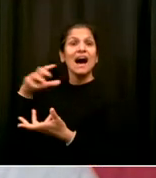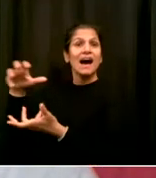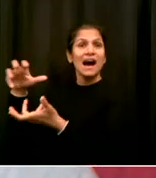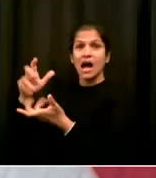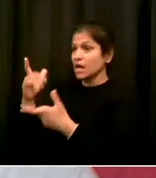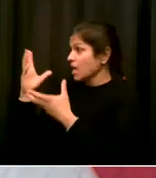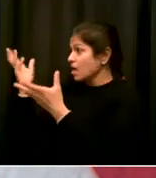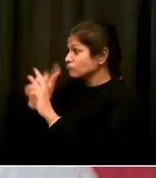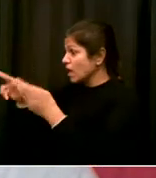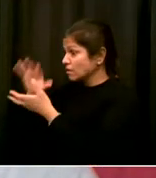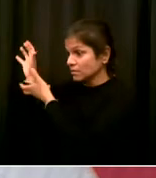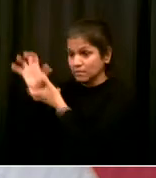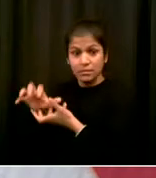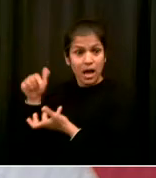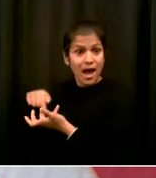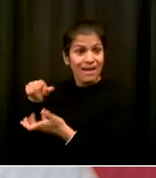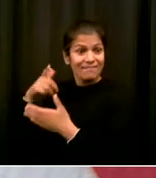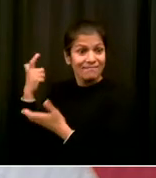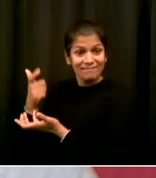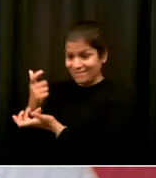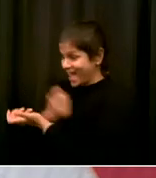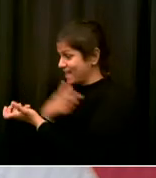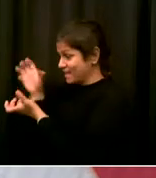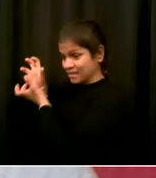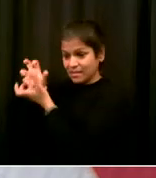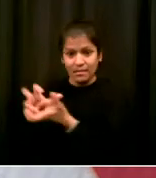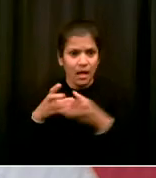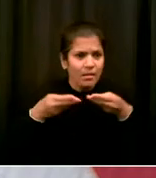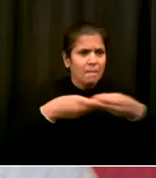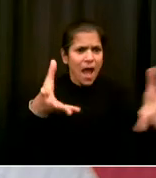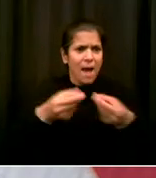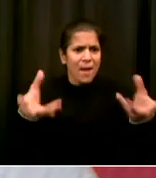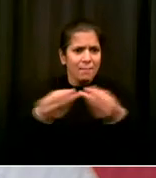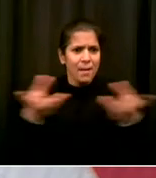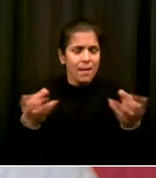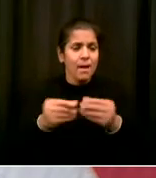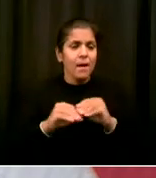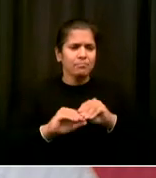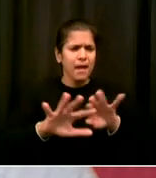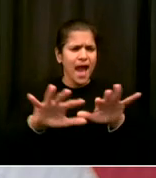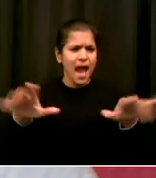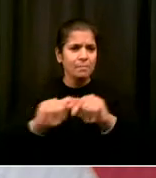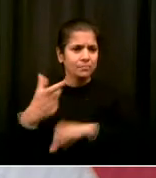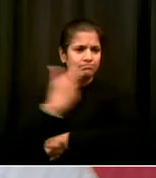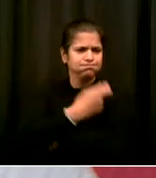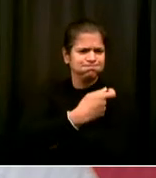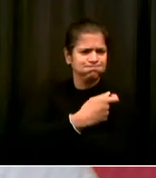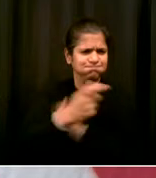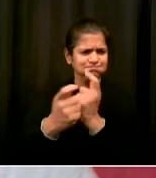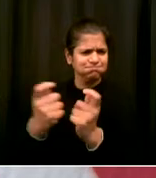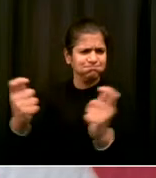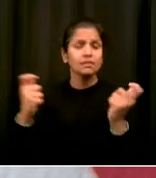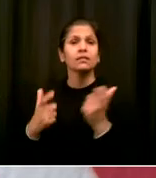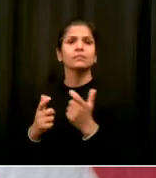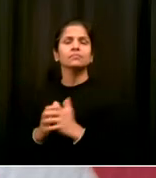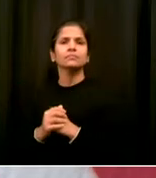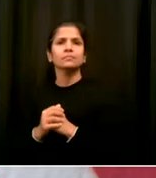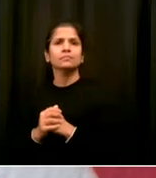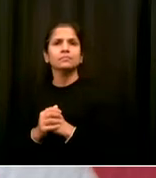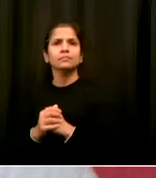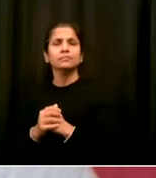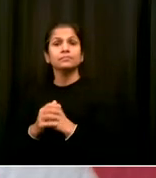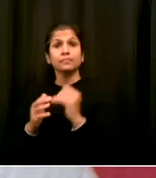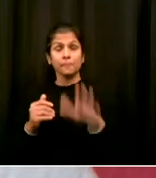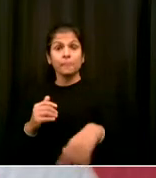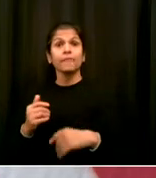federal government. Swiftly extending guidance on the populations eligible for vaccination is particularly important,